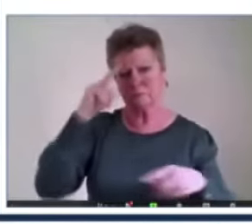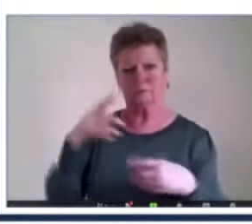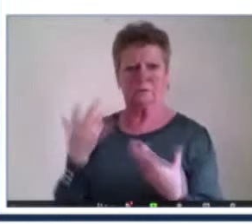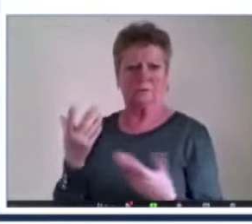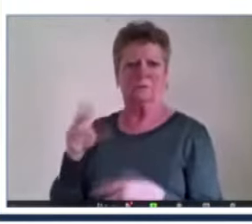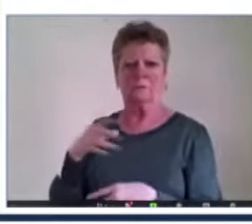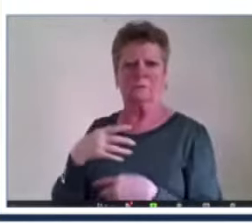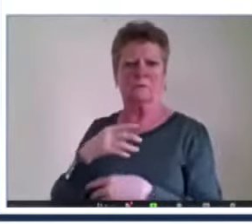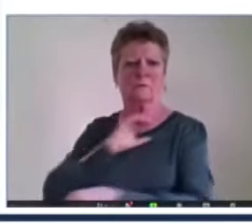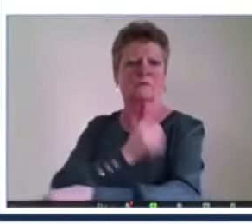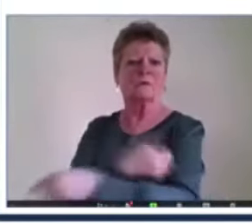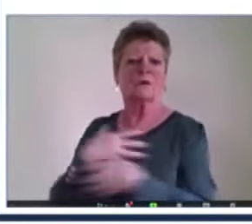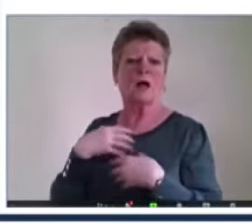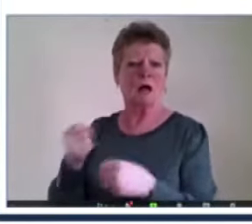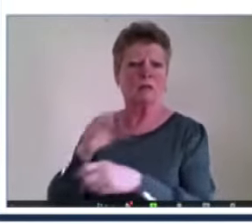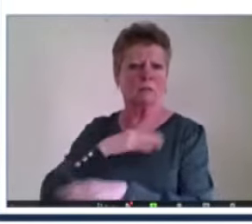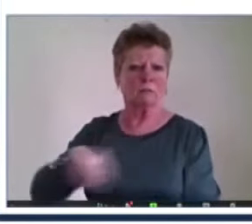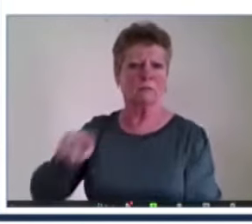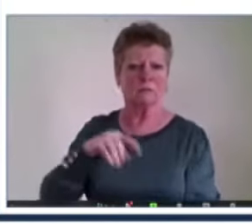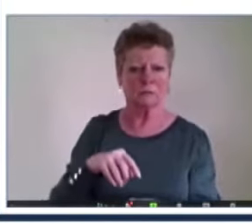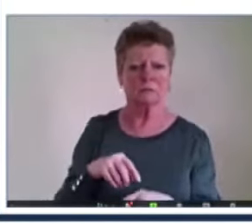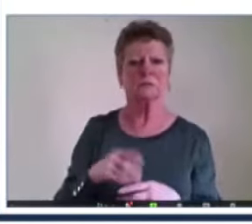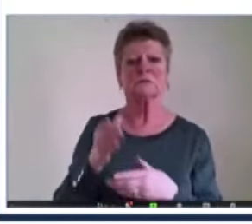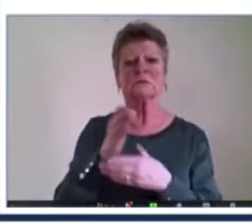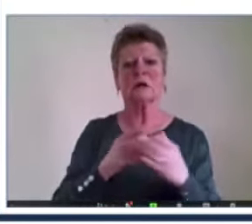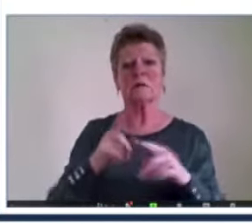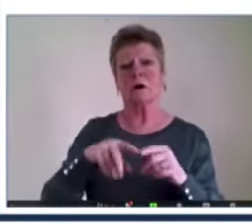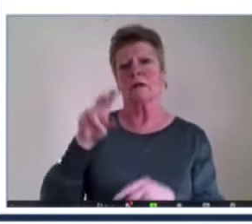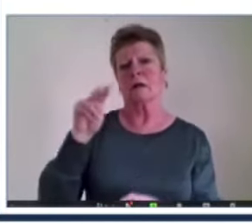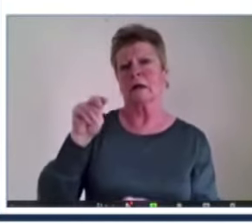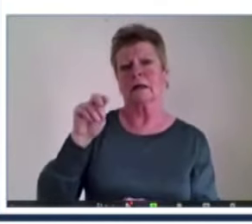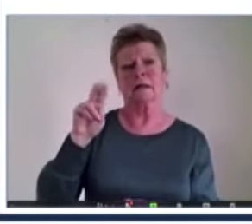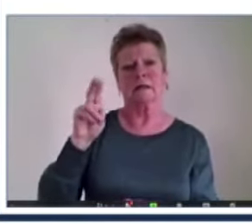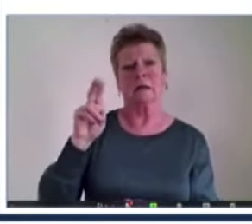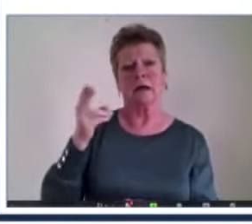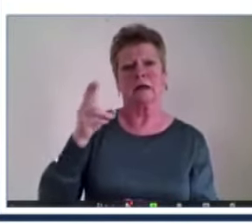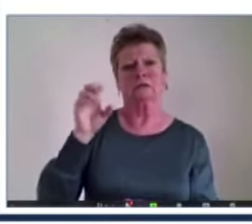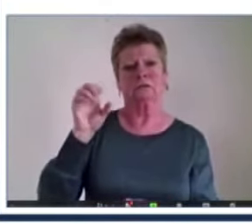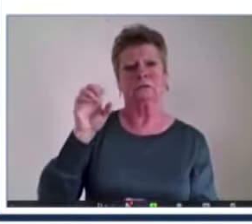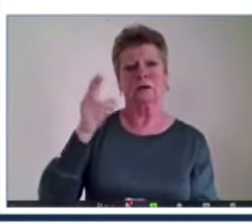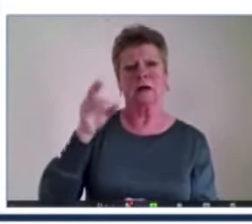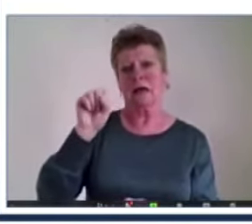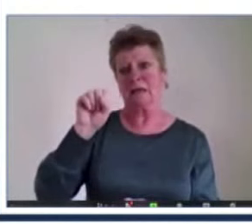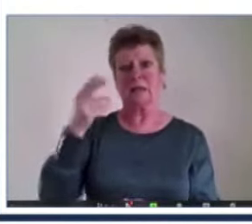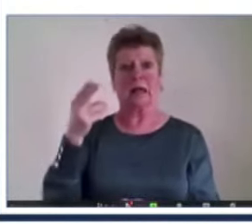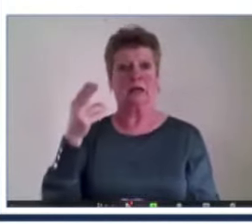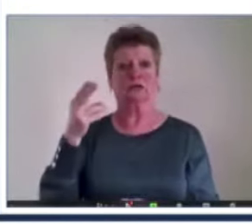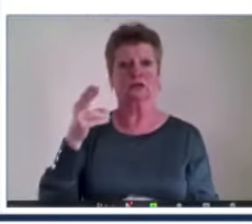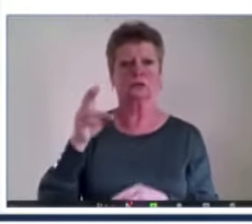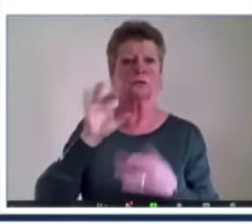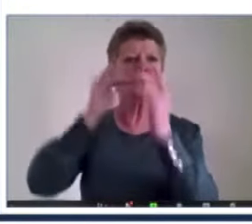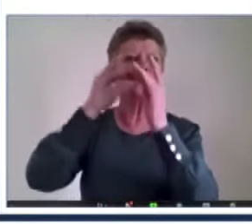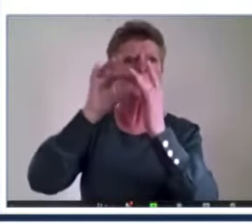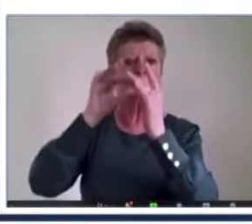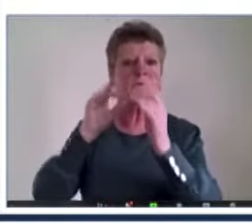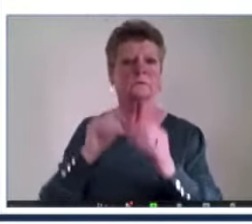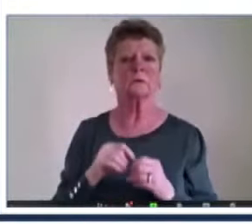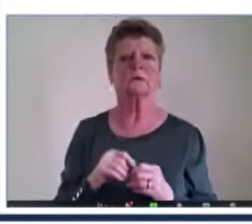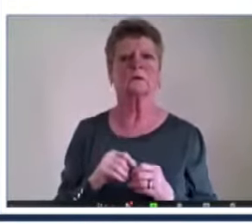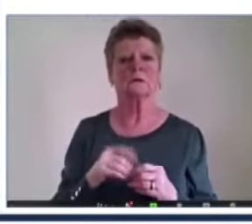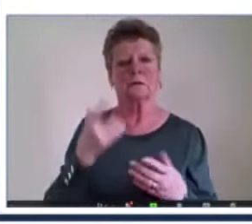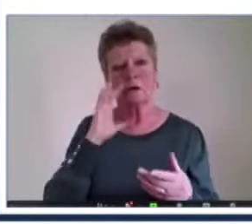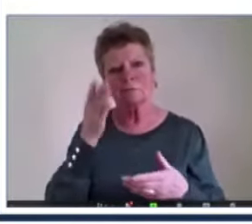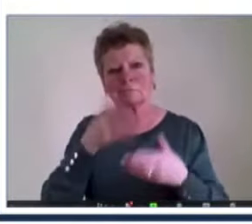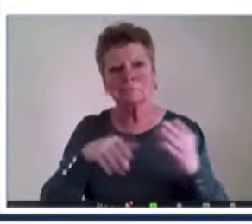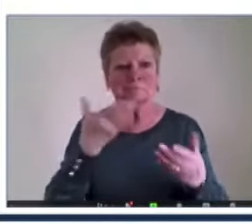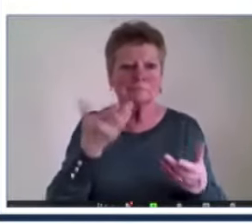have our groups. All the information is on the NSH website that, where there are certain groups that I just referred to that are because of age or